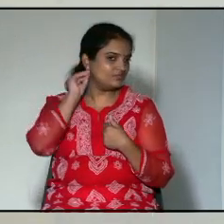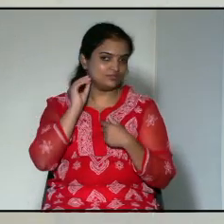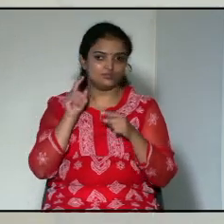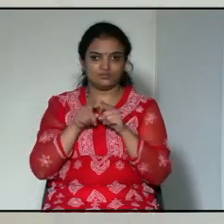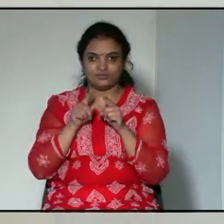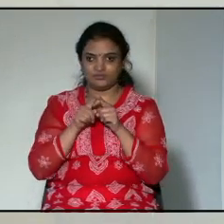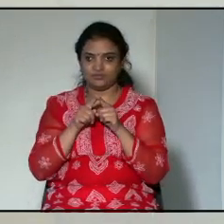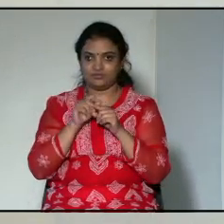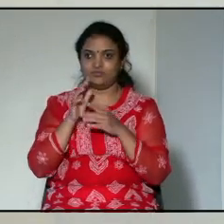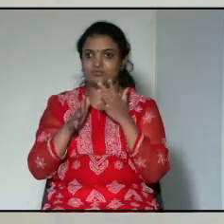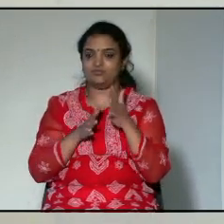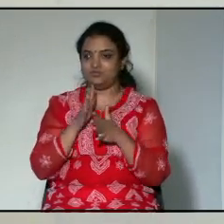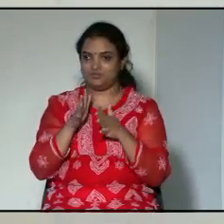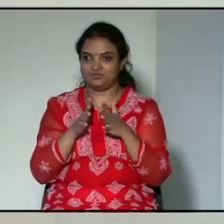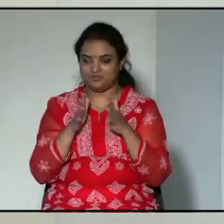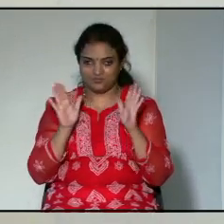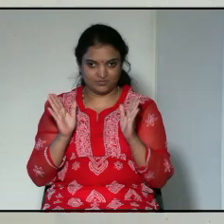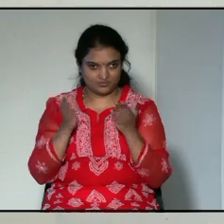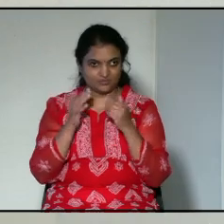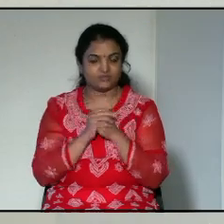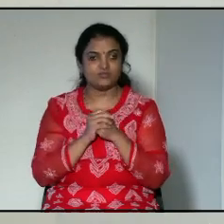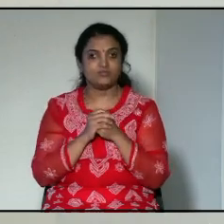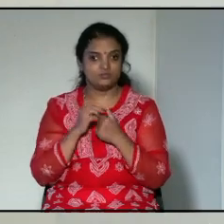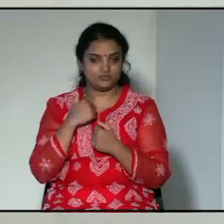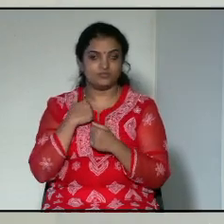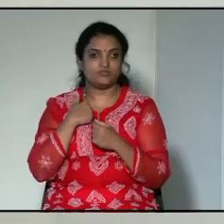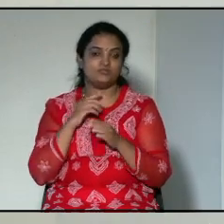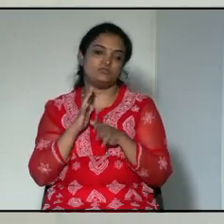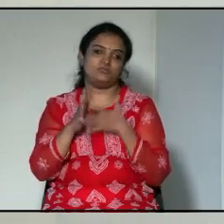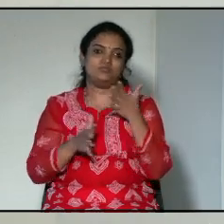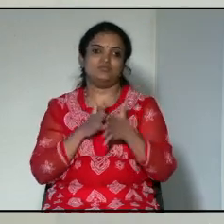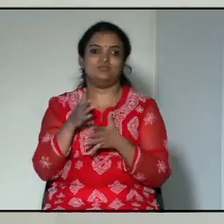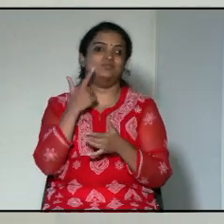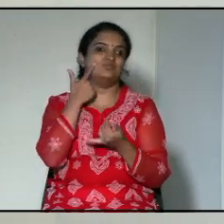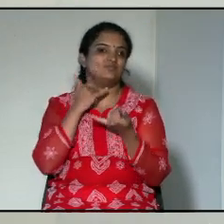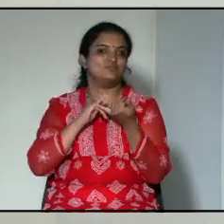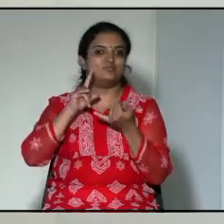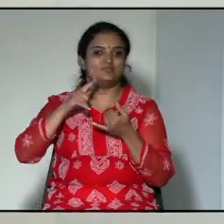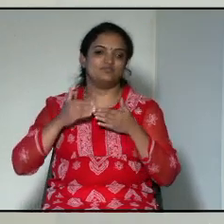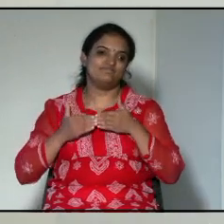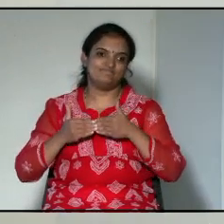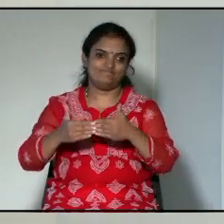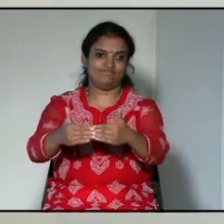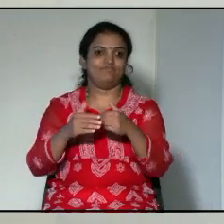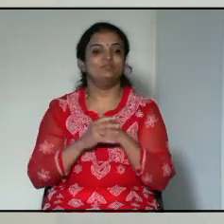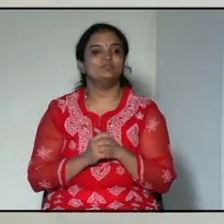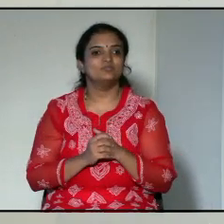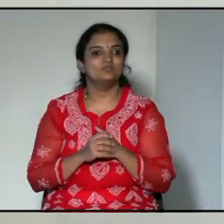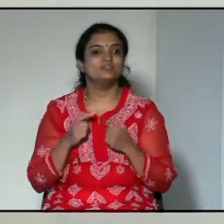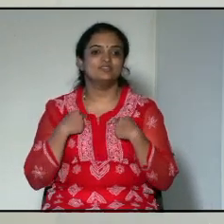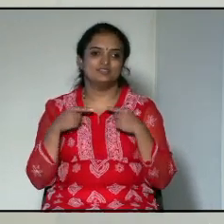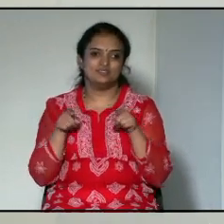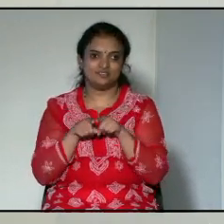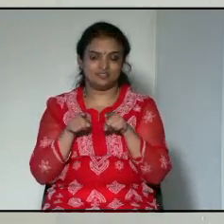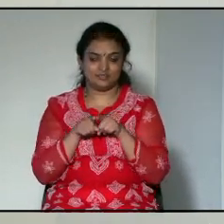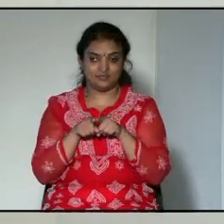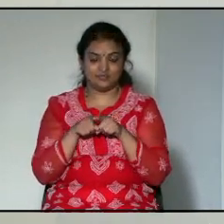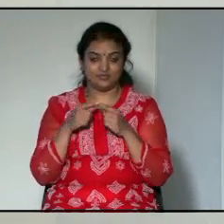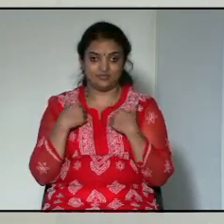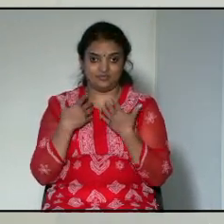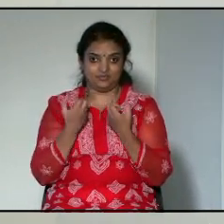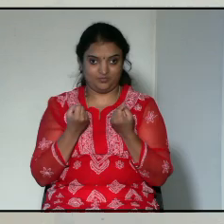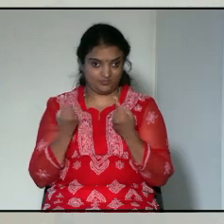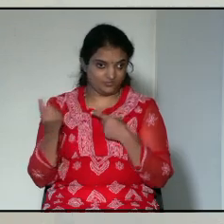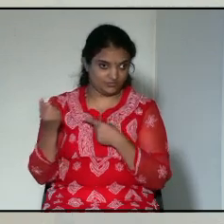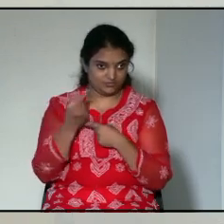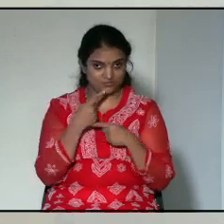Signable, who will be our Indian Sign Language interpreter for the session. I would like to request everybody to